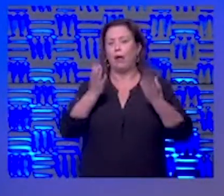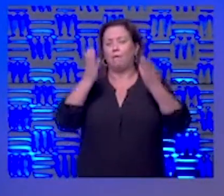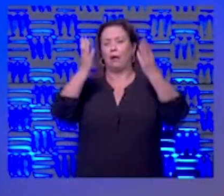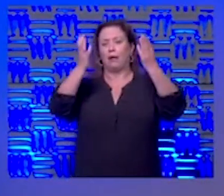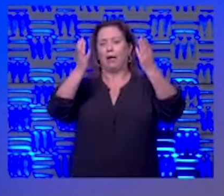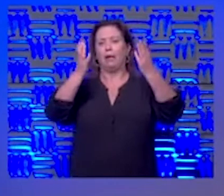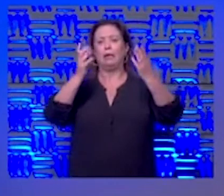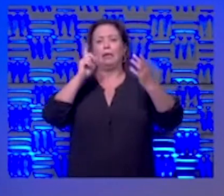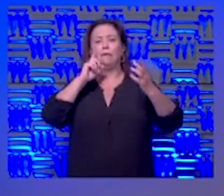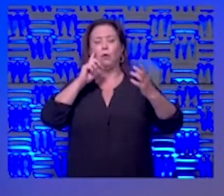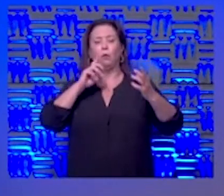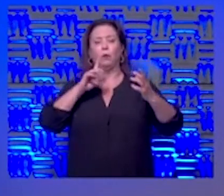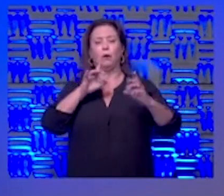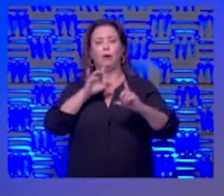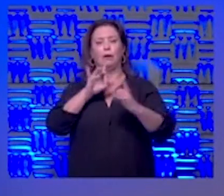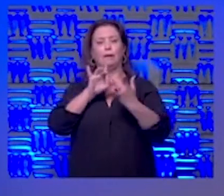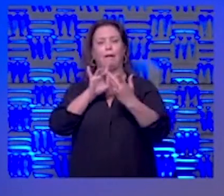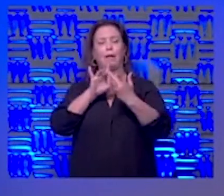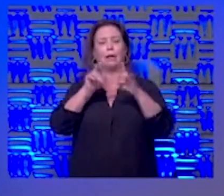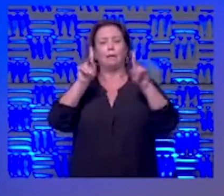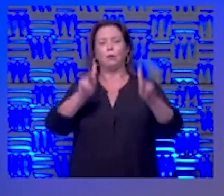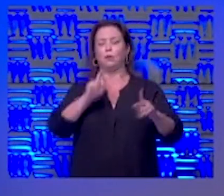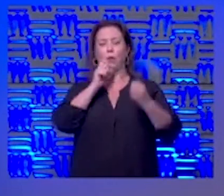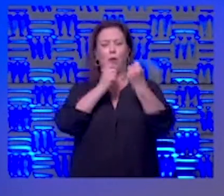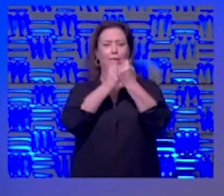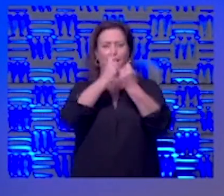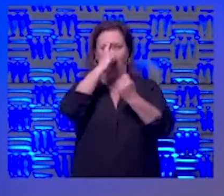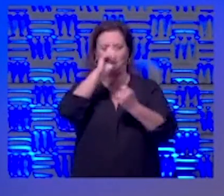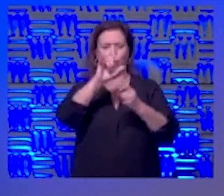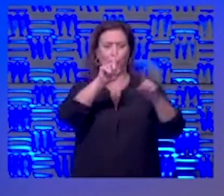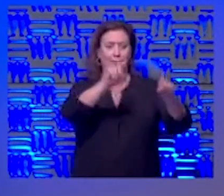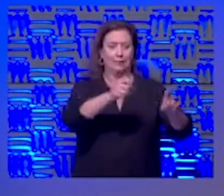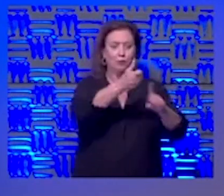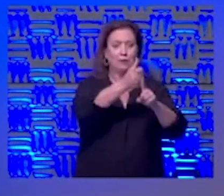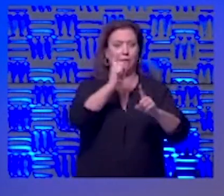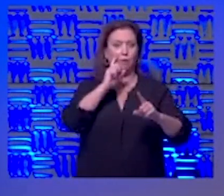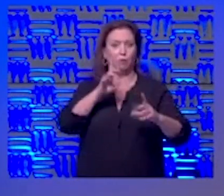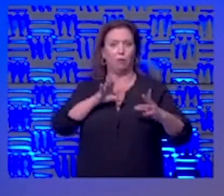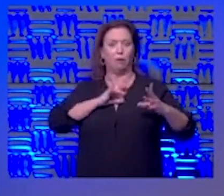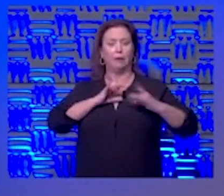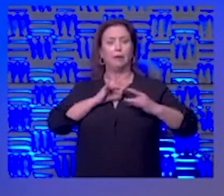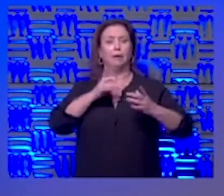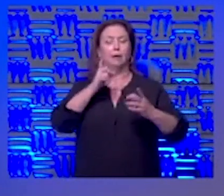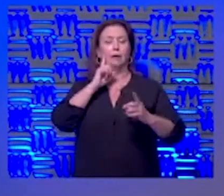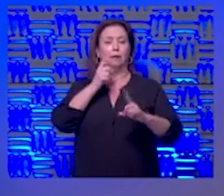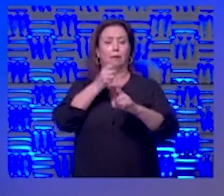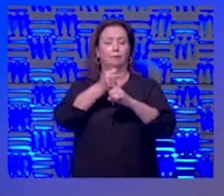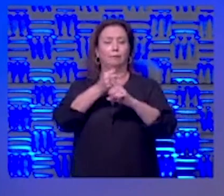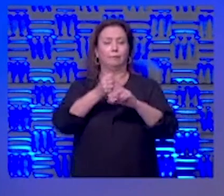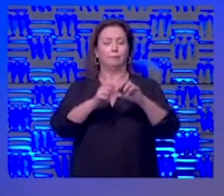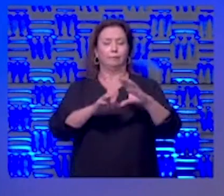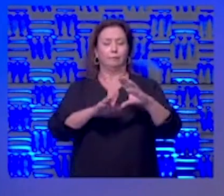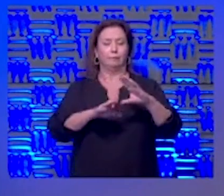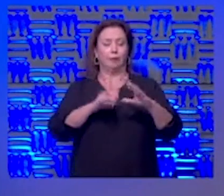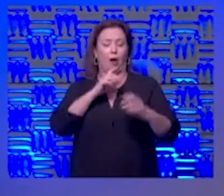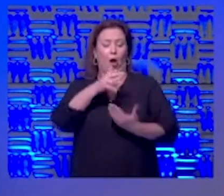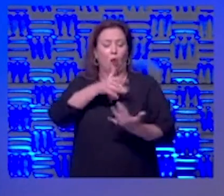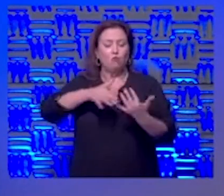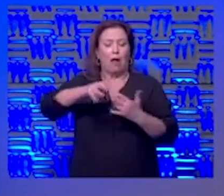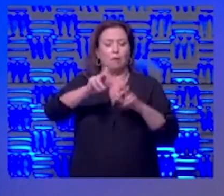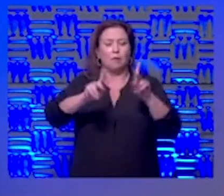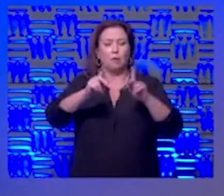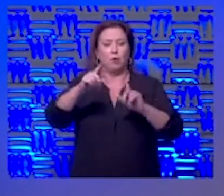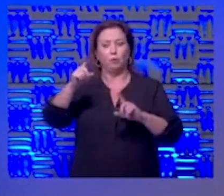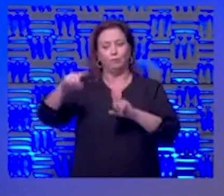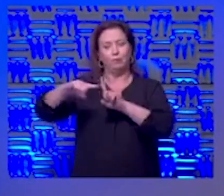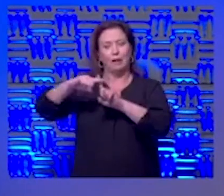because you are a contact of a person. This has to do with you may not be developing symptoms yet. You may not have evidence of